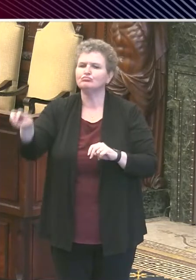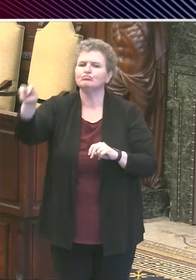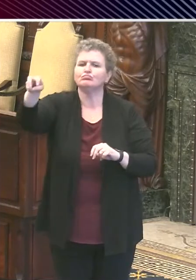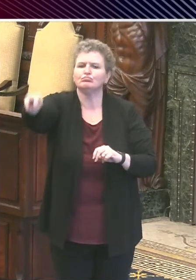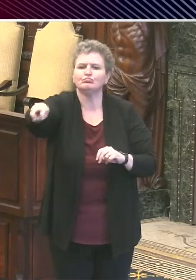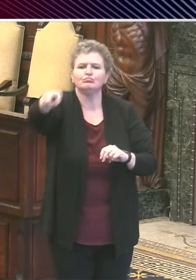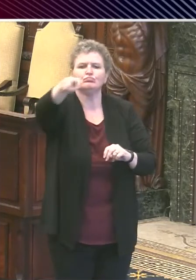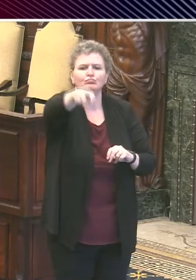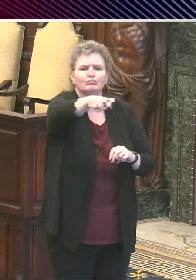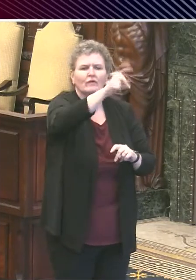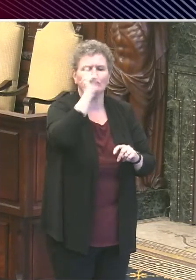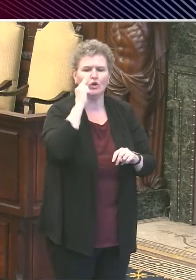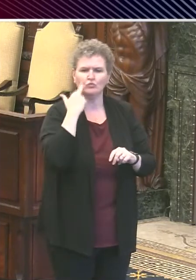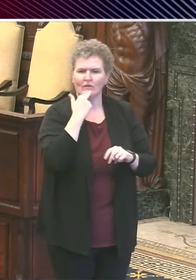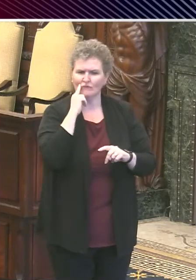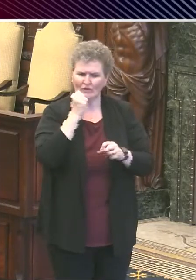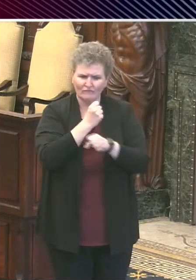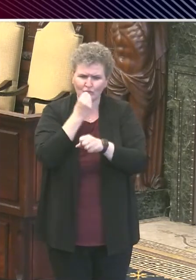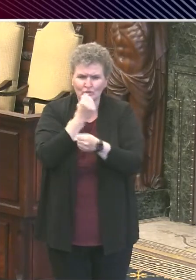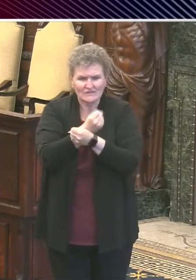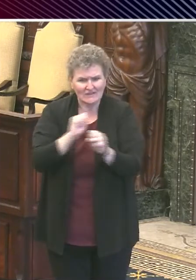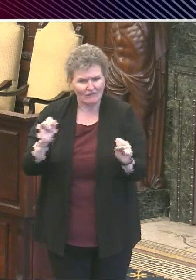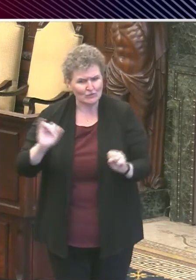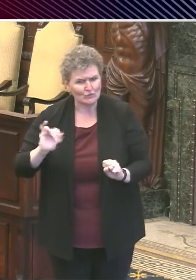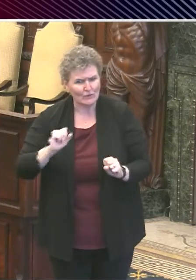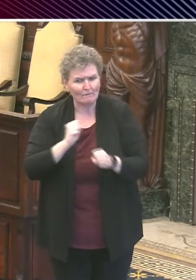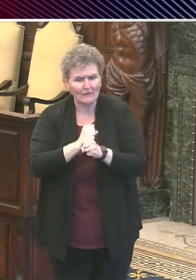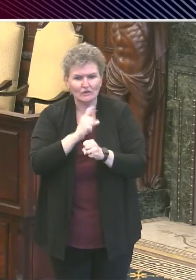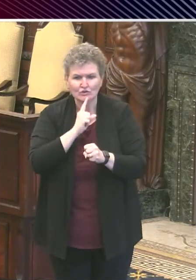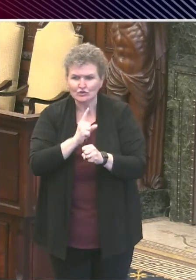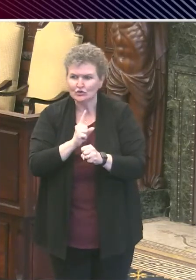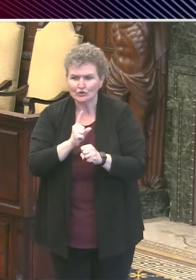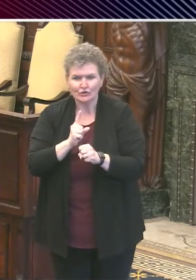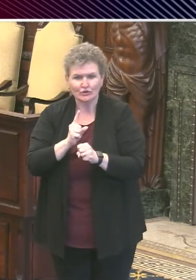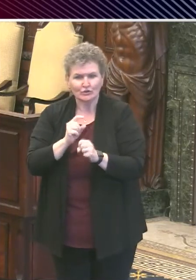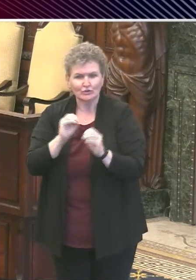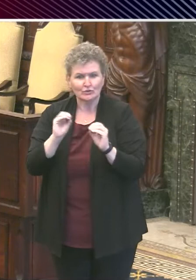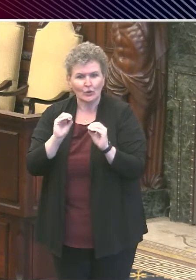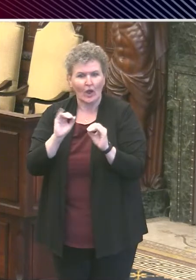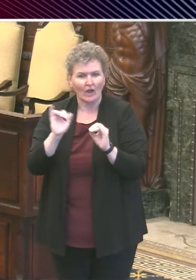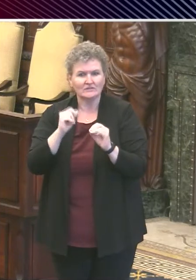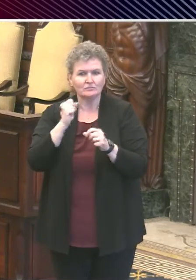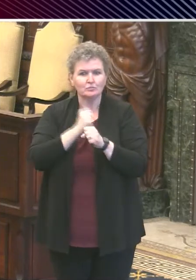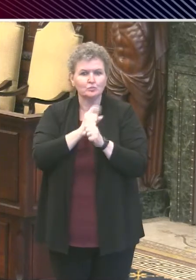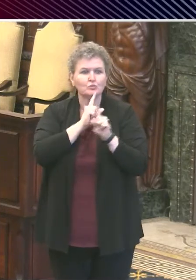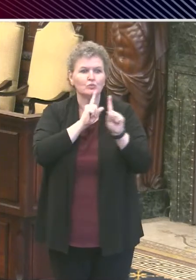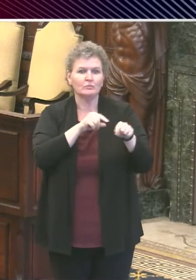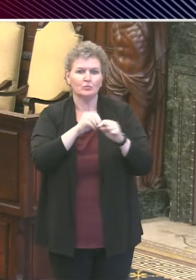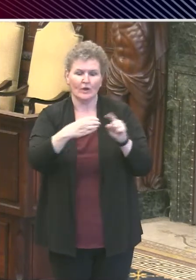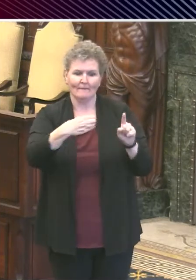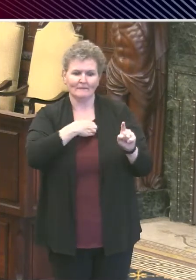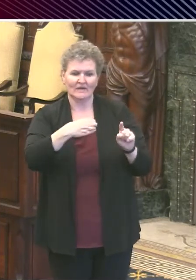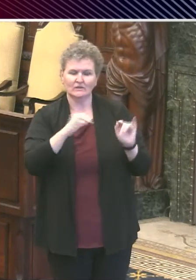well. We don't want to have salmonella outbreak throughout this, but they also will go out in response to complaints. Thank